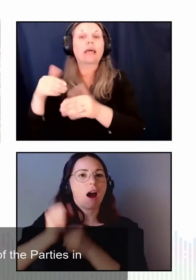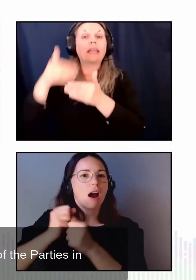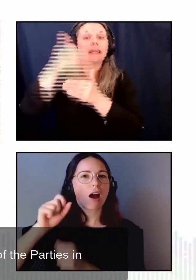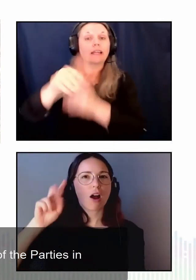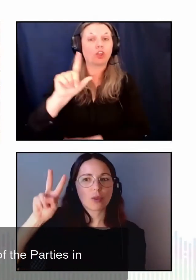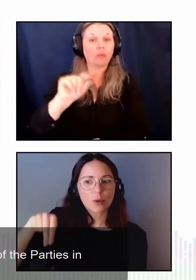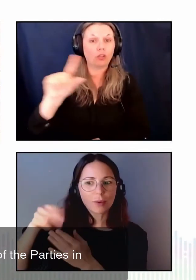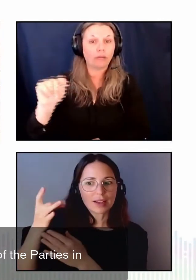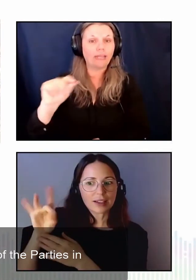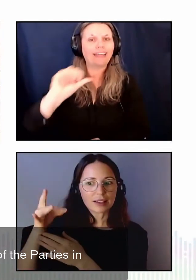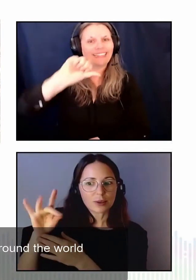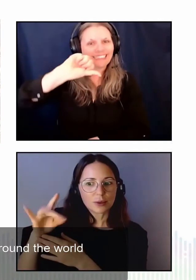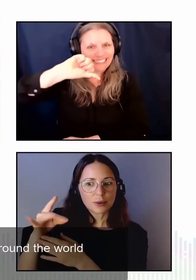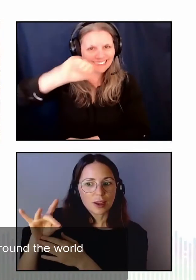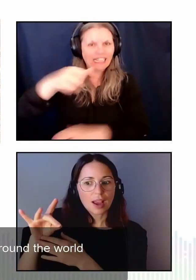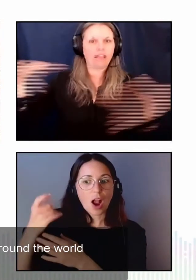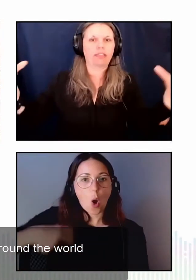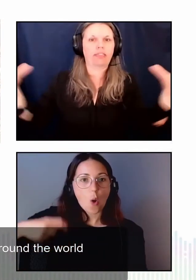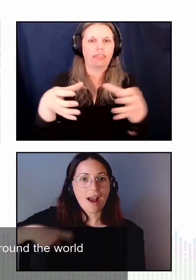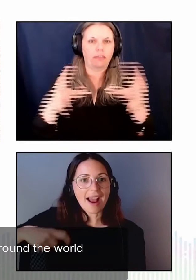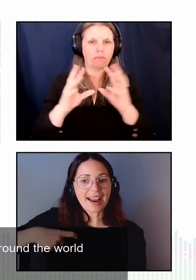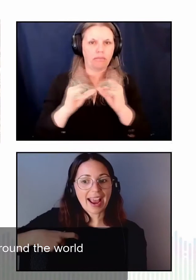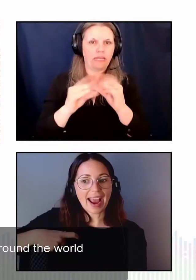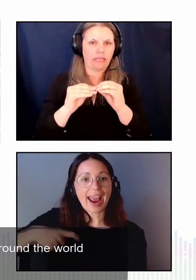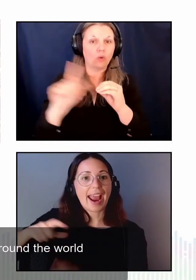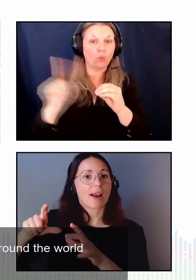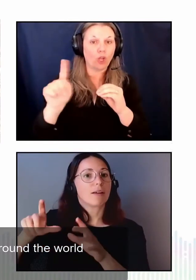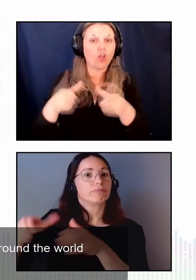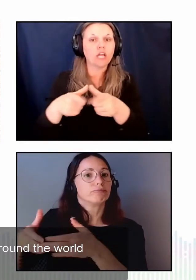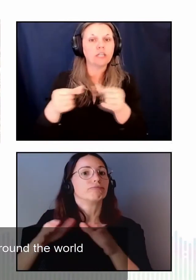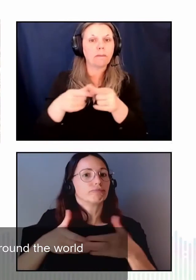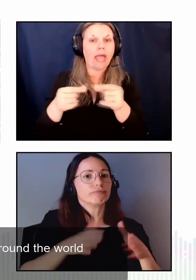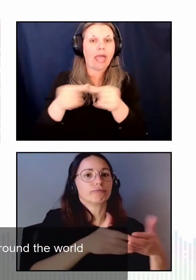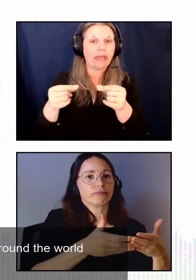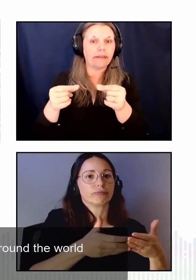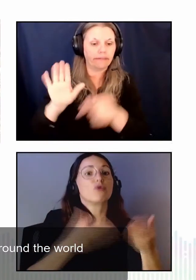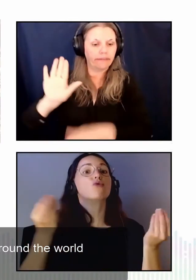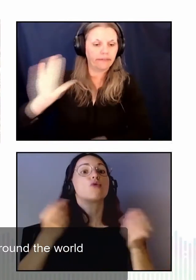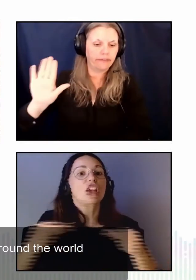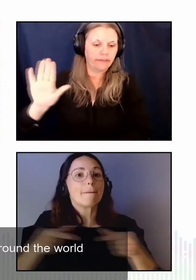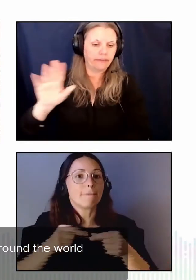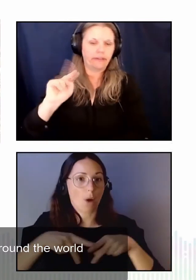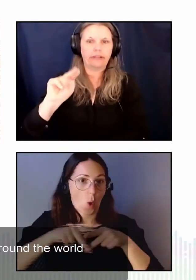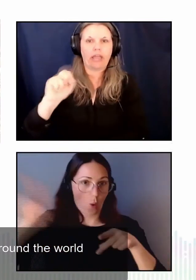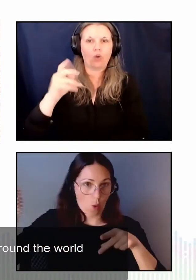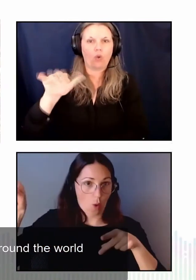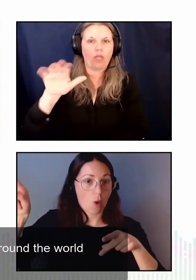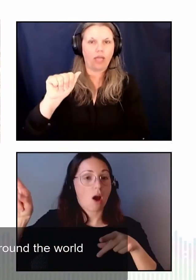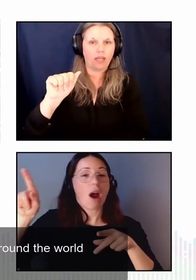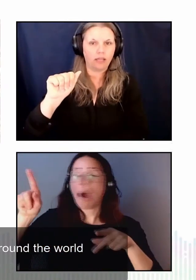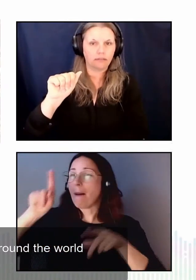the Parties in Nagoya, Japan, at the prefecture, countries around the world adopted